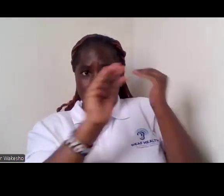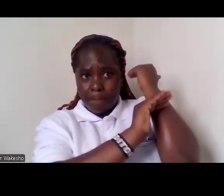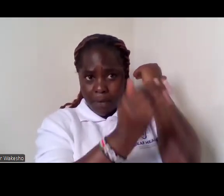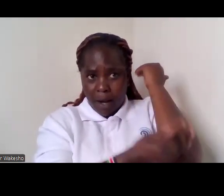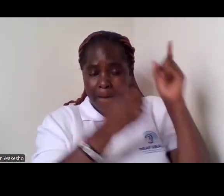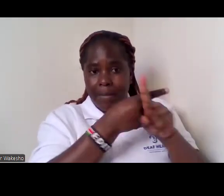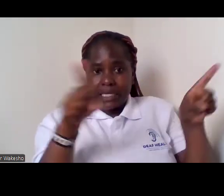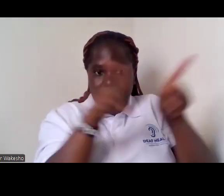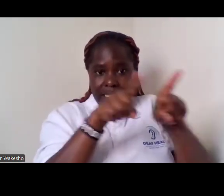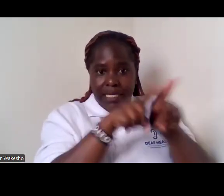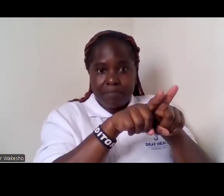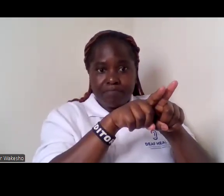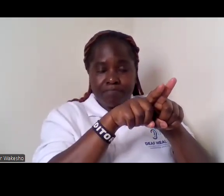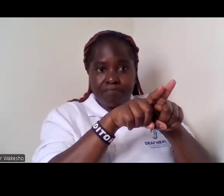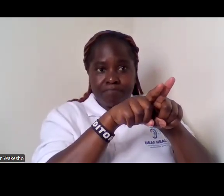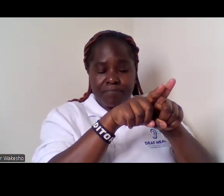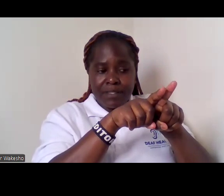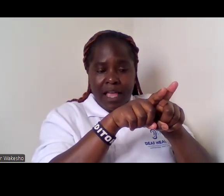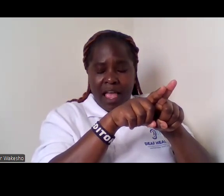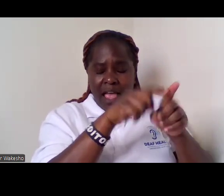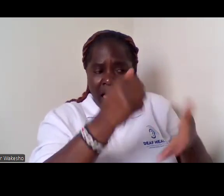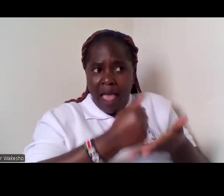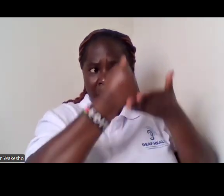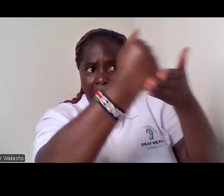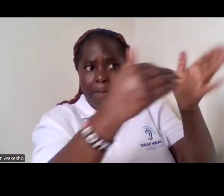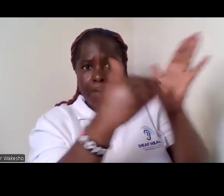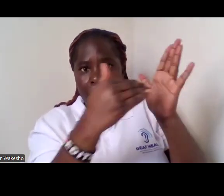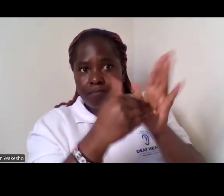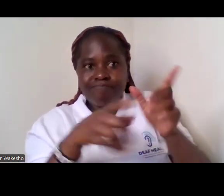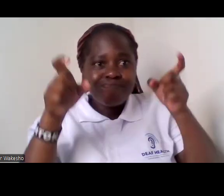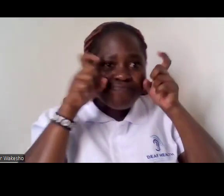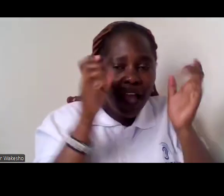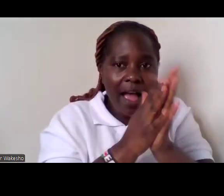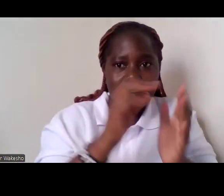also prevents against STIs.